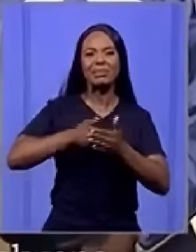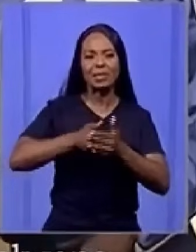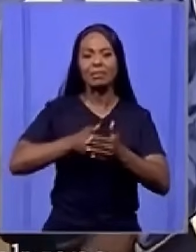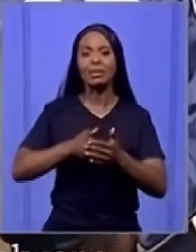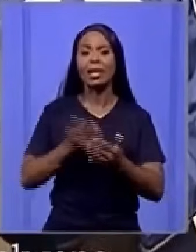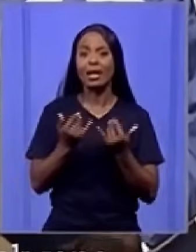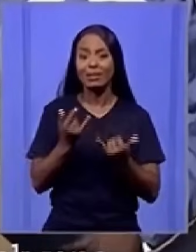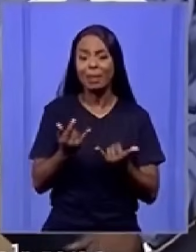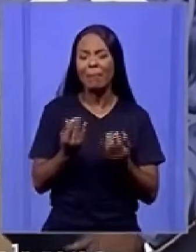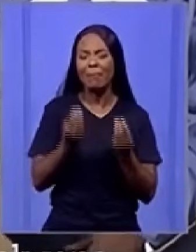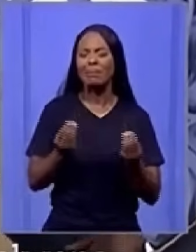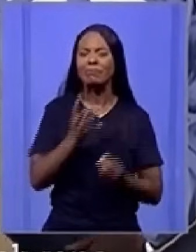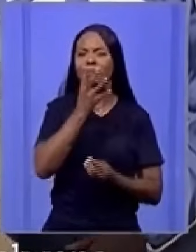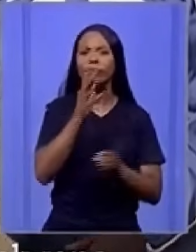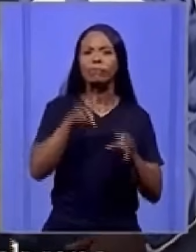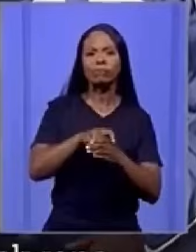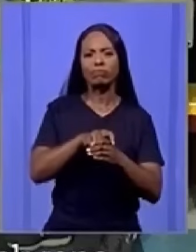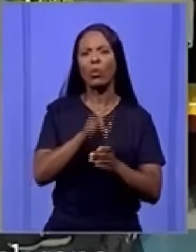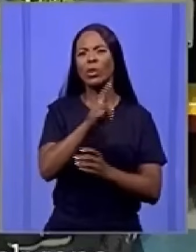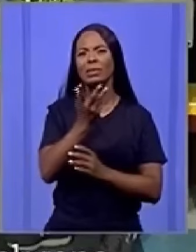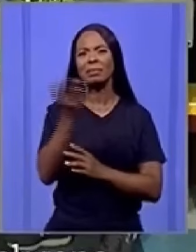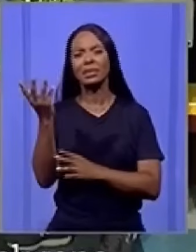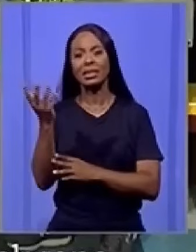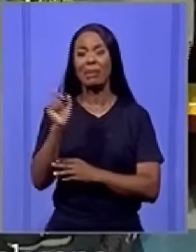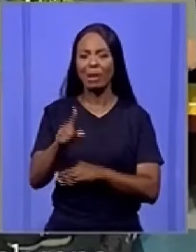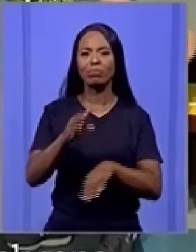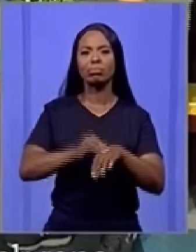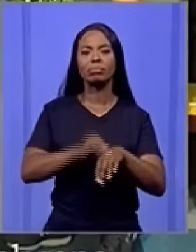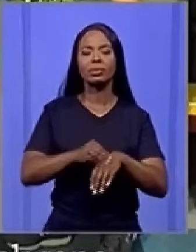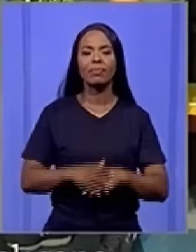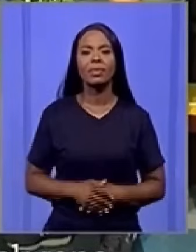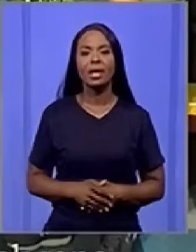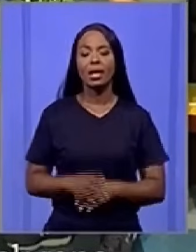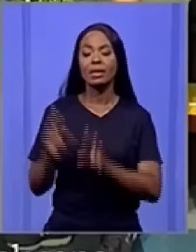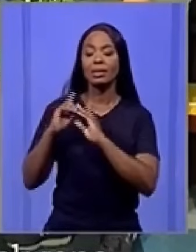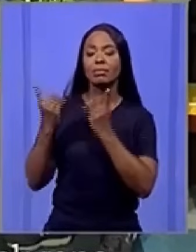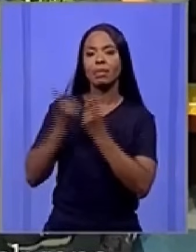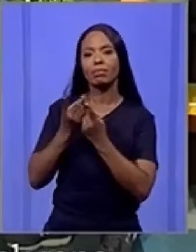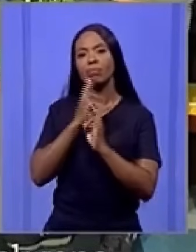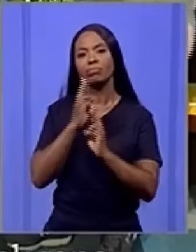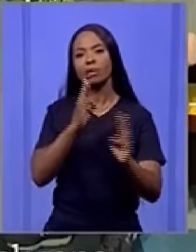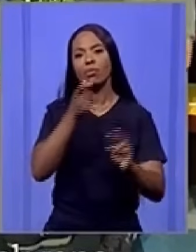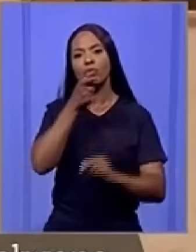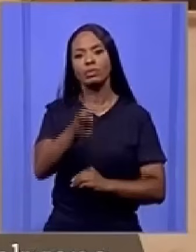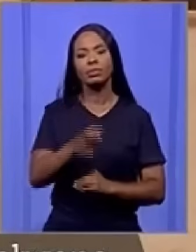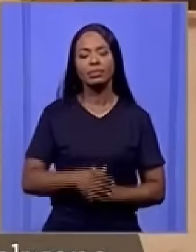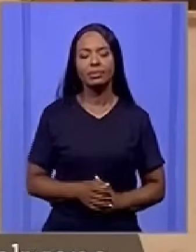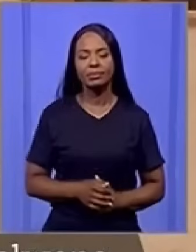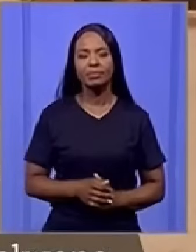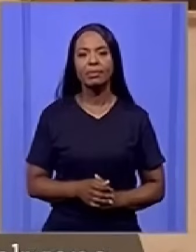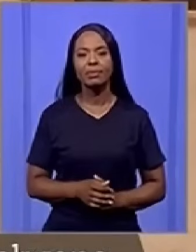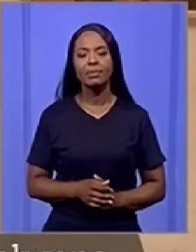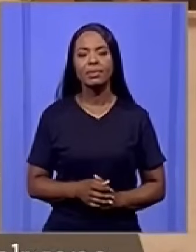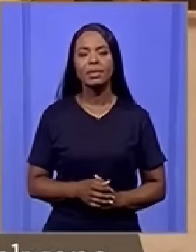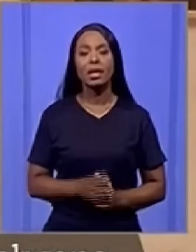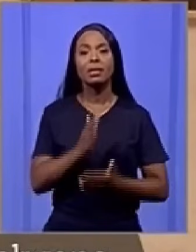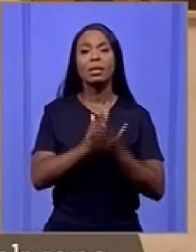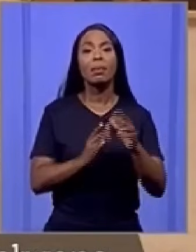bana ba 100 and something it's another problem. Lefapha le lone le tshwaetse ka ga tiragalo eno. Sometimes you